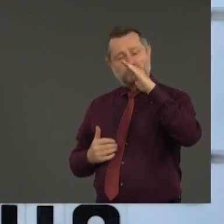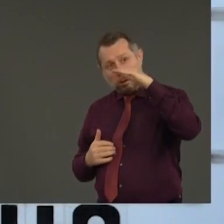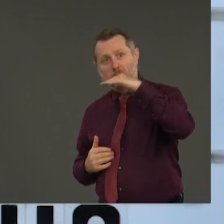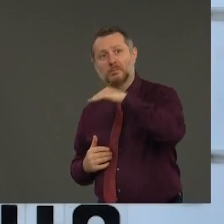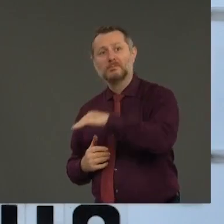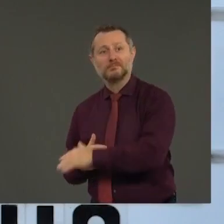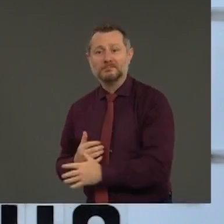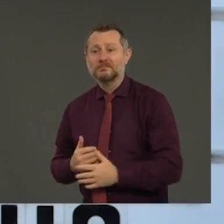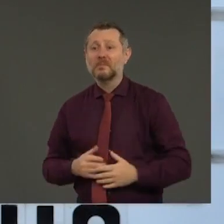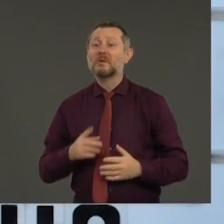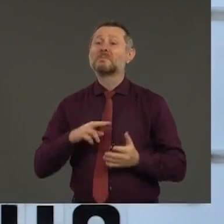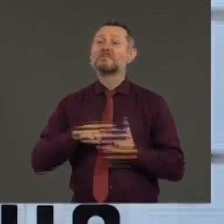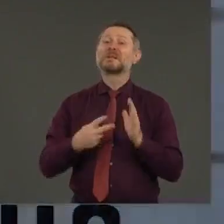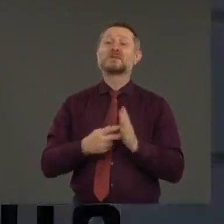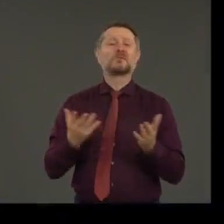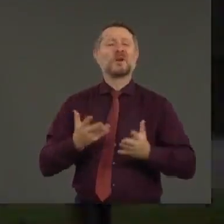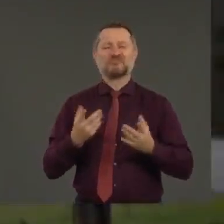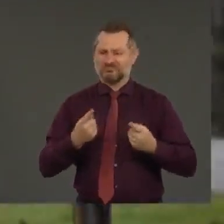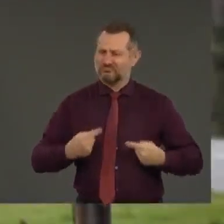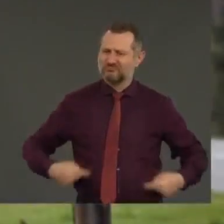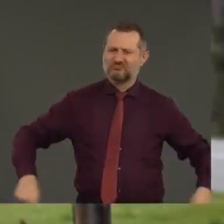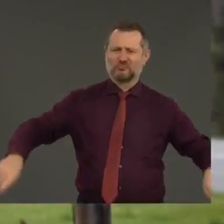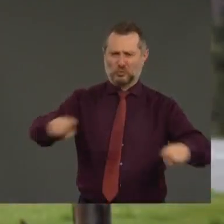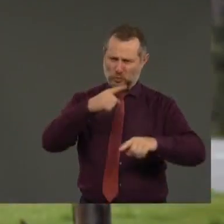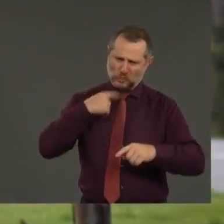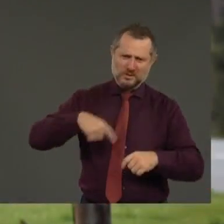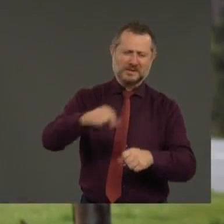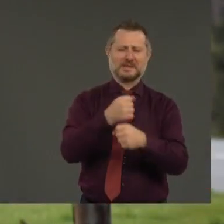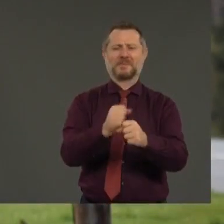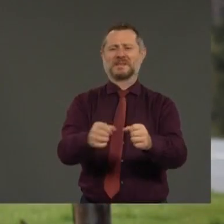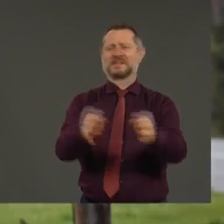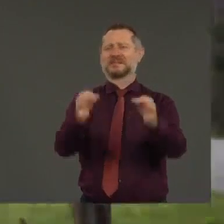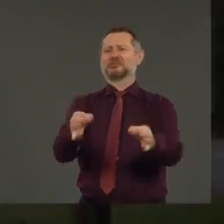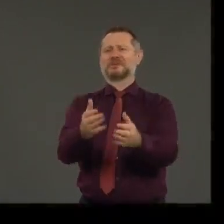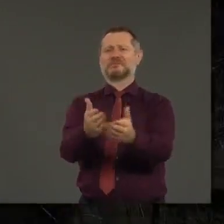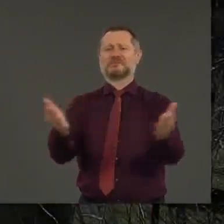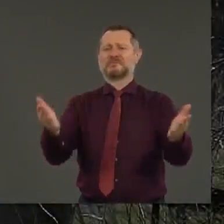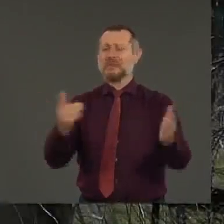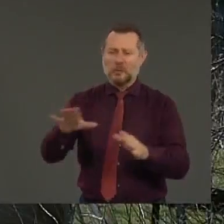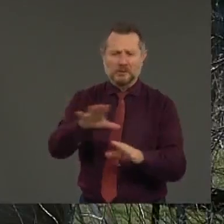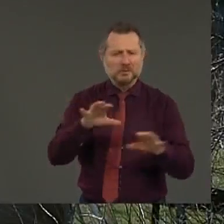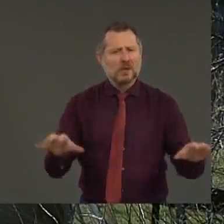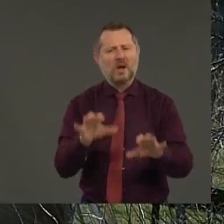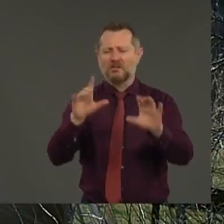It's about what people decide to do and what people have decided to do.